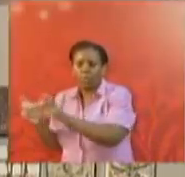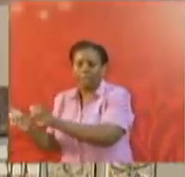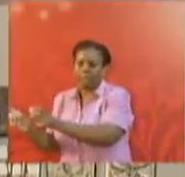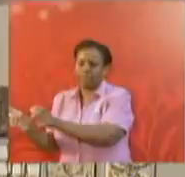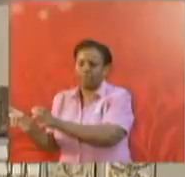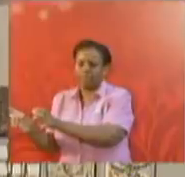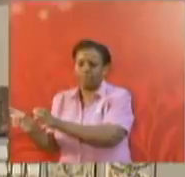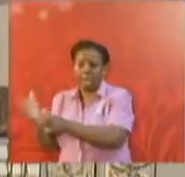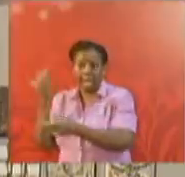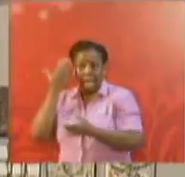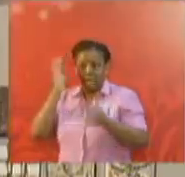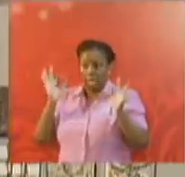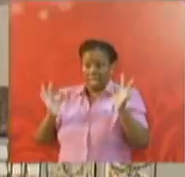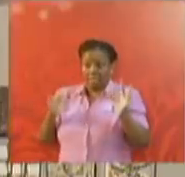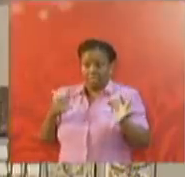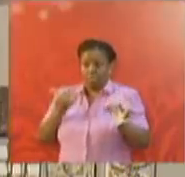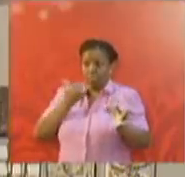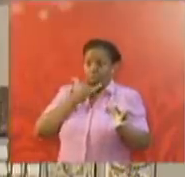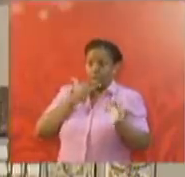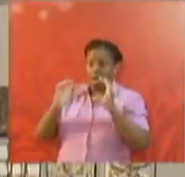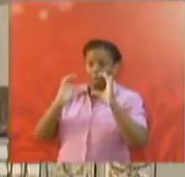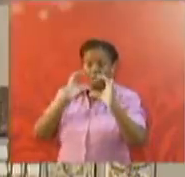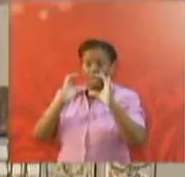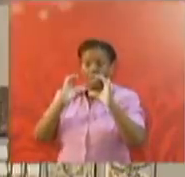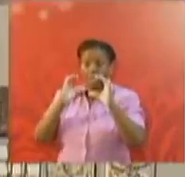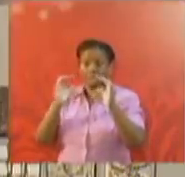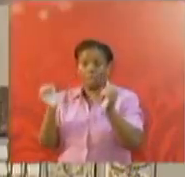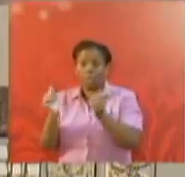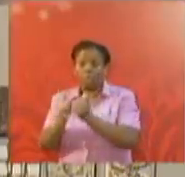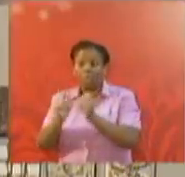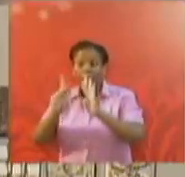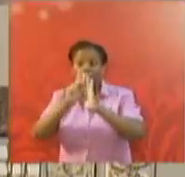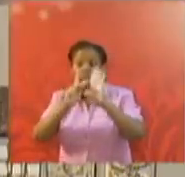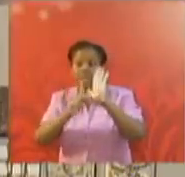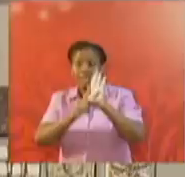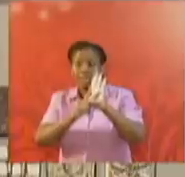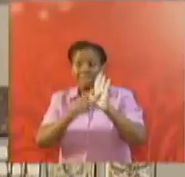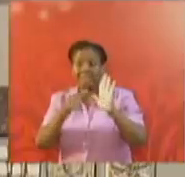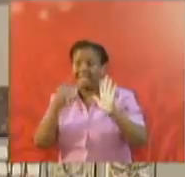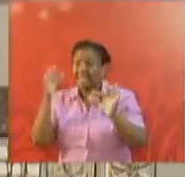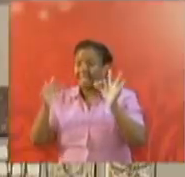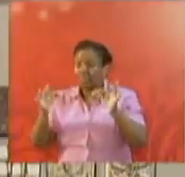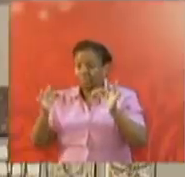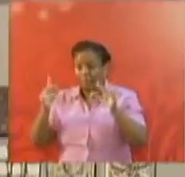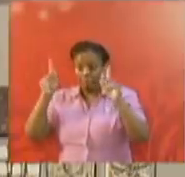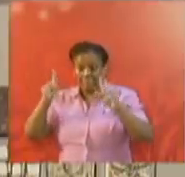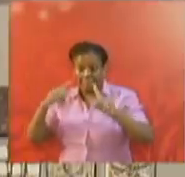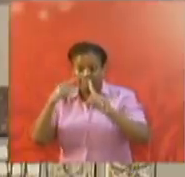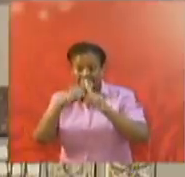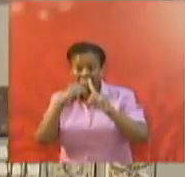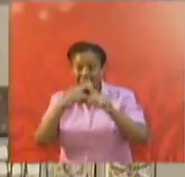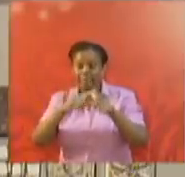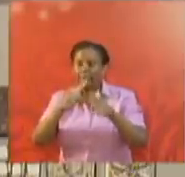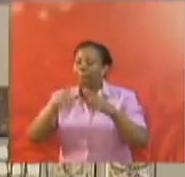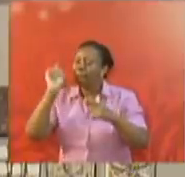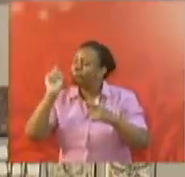miscommunication at any individual level, but the national policy does indicate that quite clearly. We have, and we can again, we